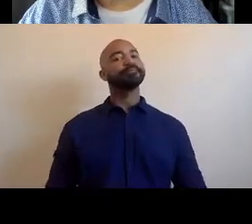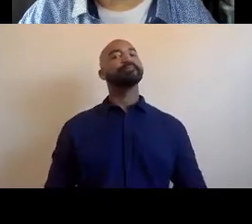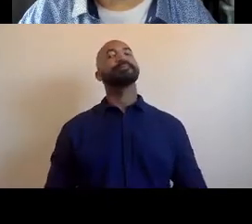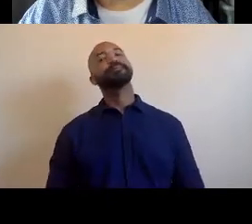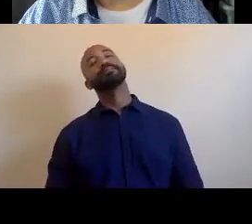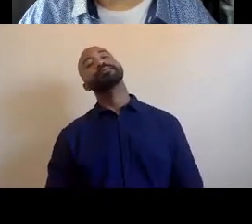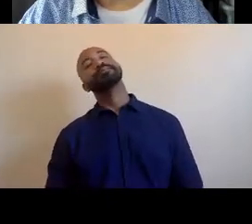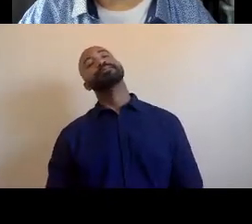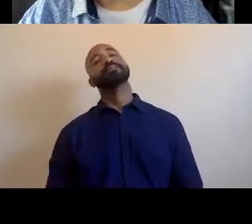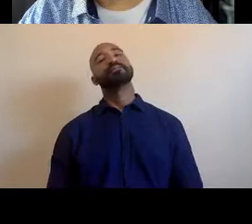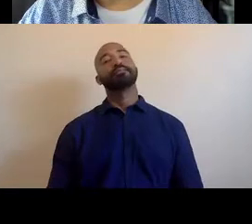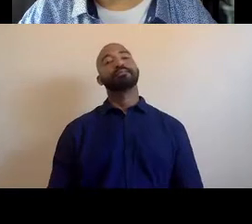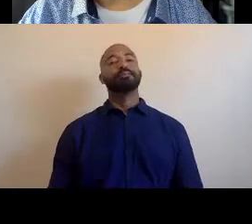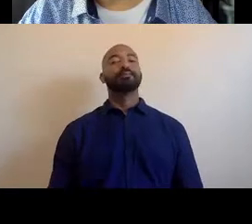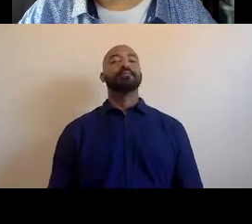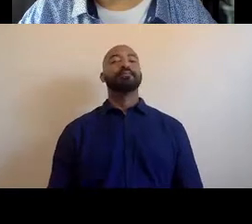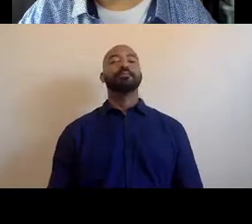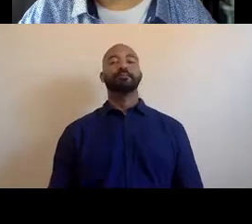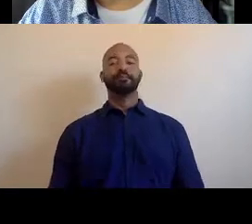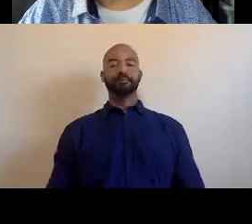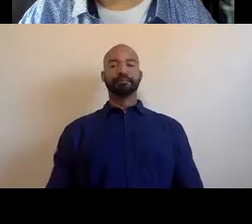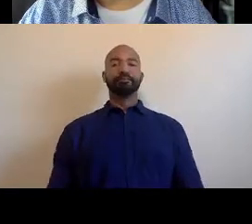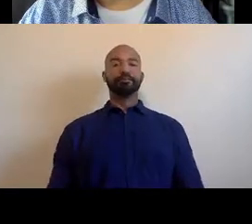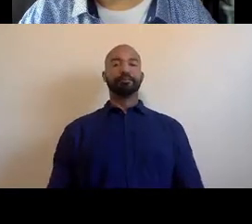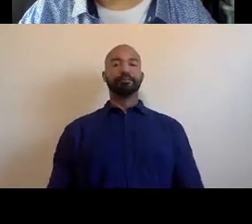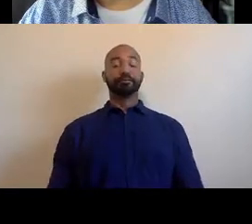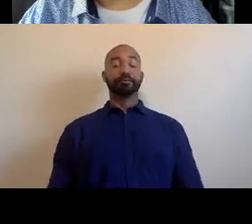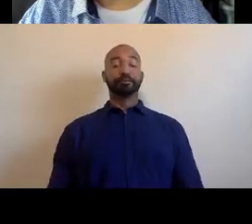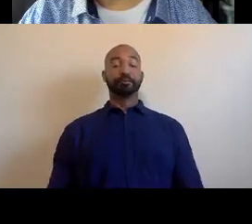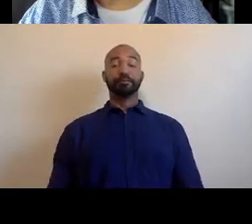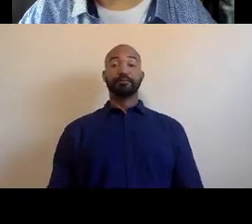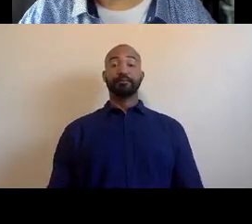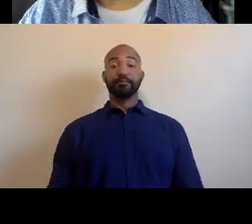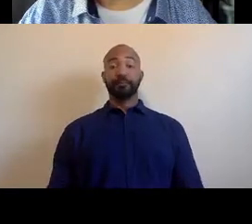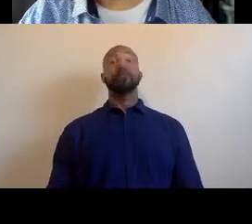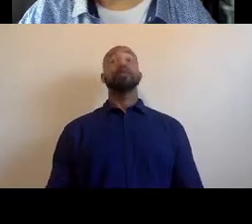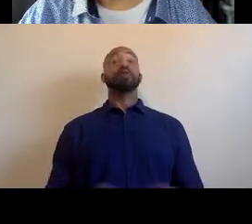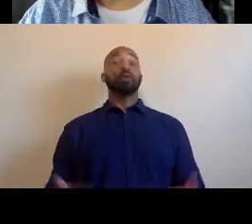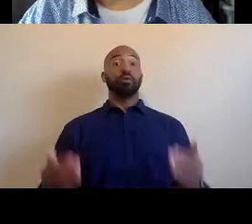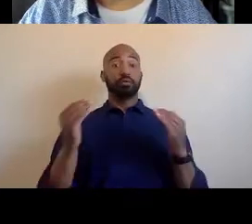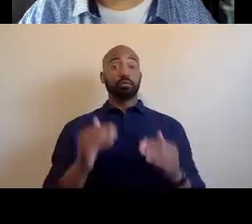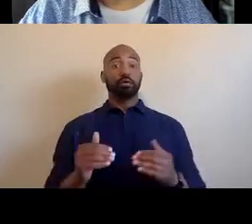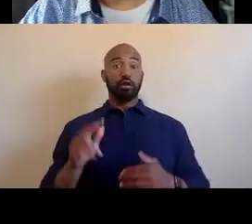Okay. And then we're going to go to the third topic of staying active. So